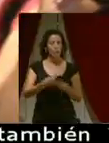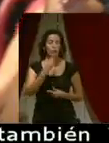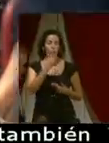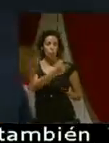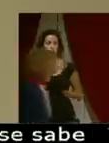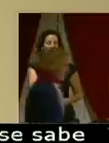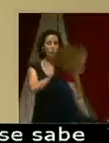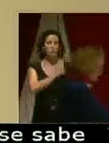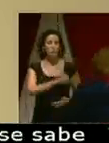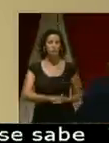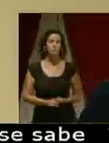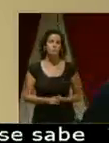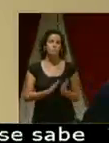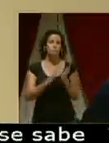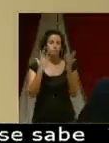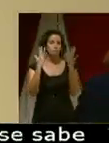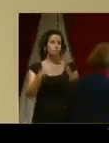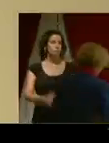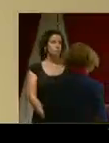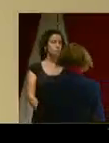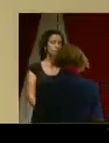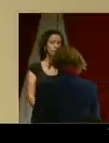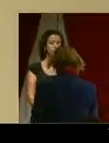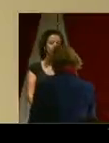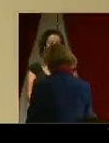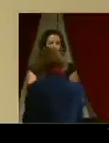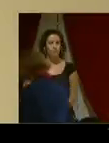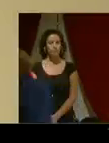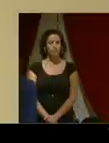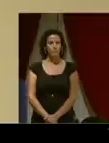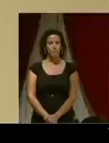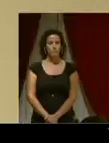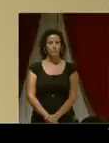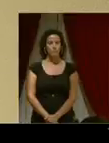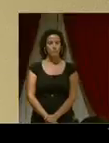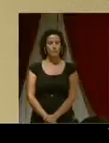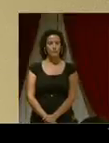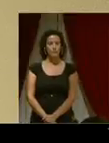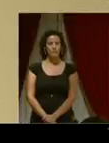well identified. Without any more comments from me, I would like to thank you for this opportunity.